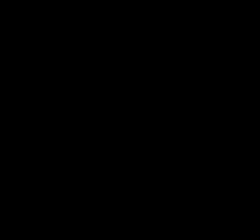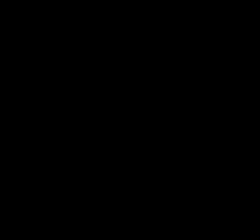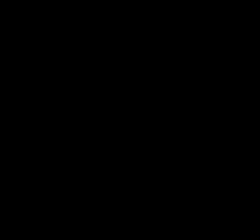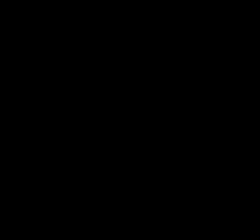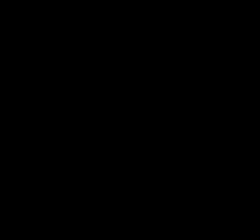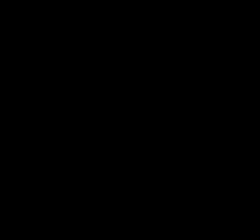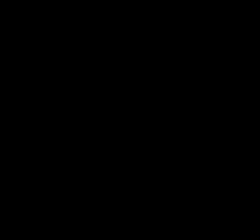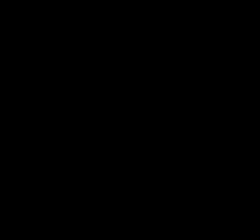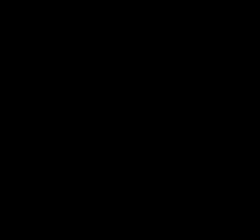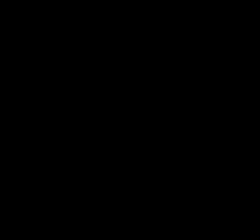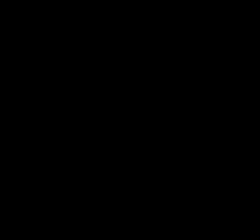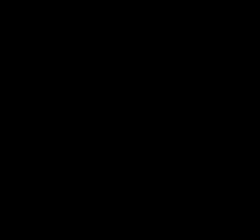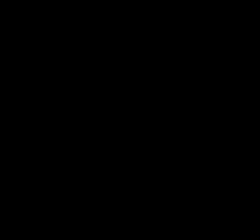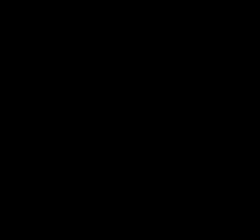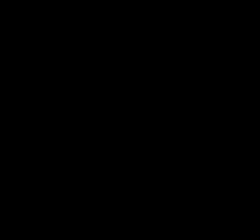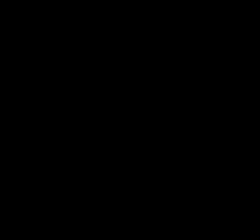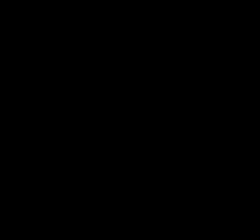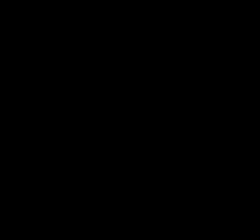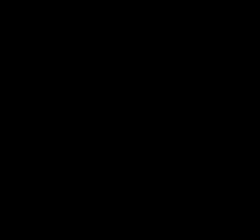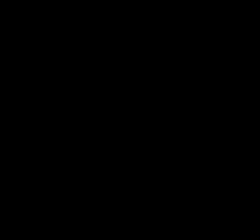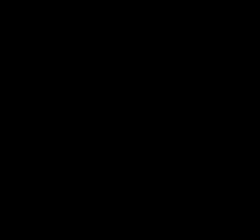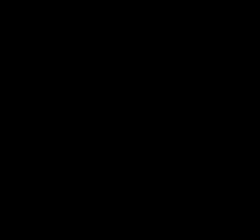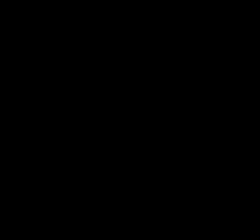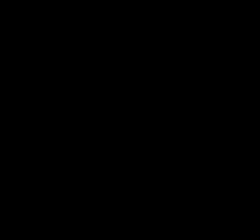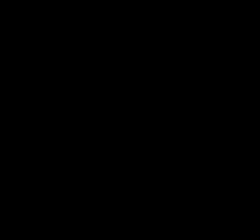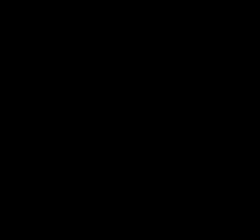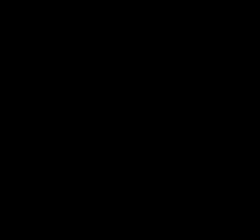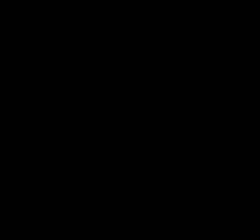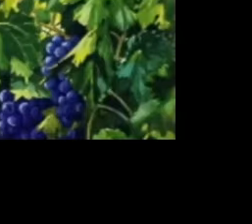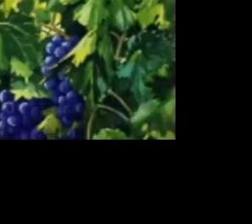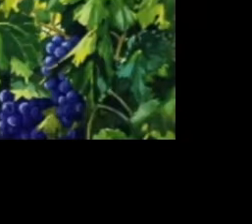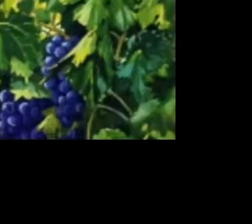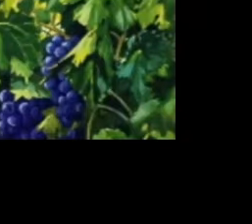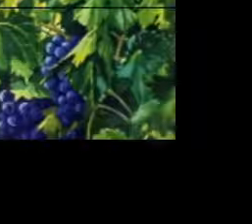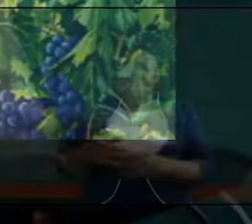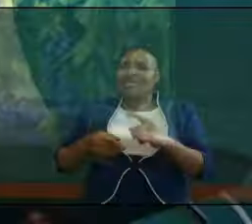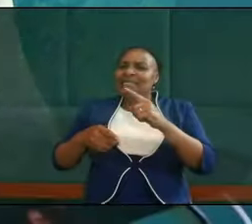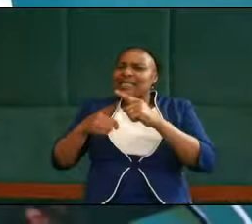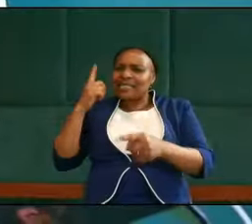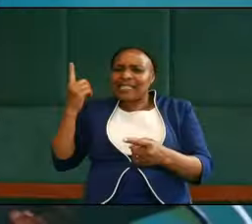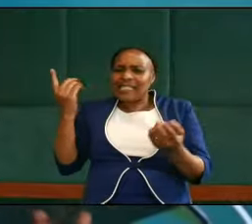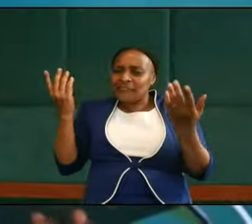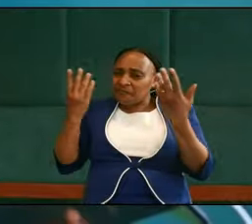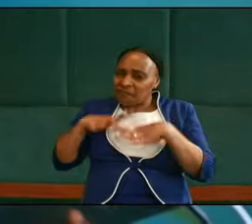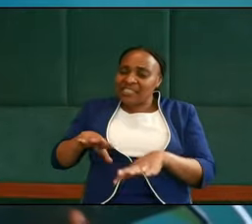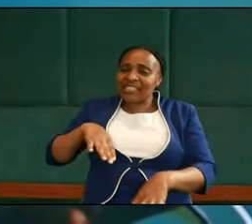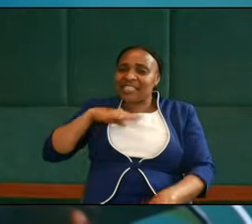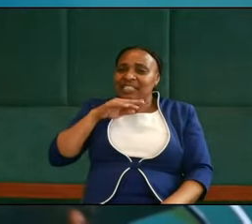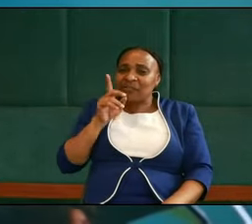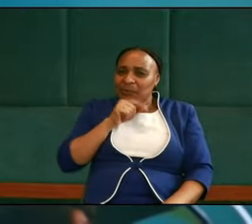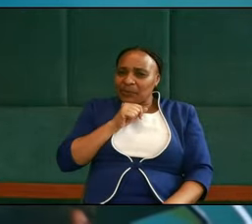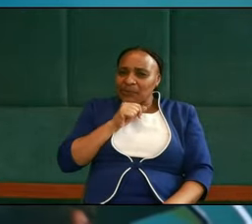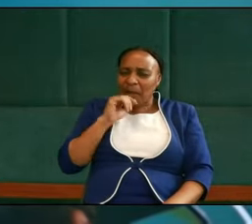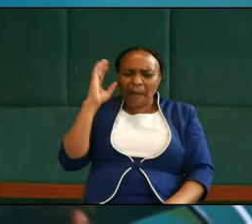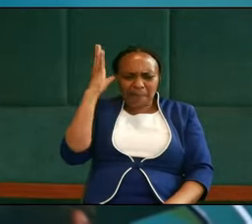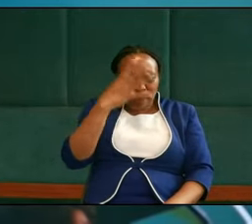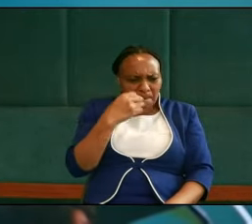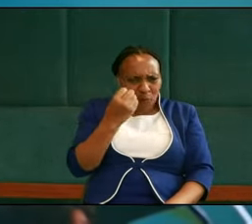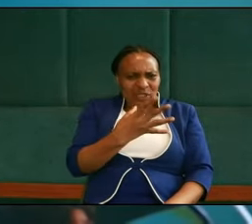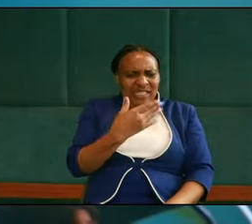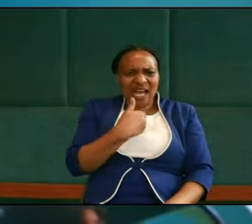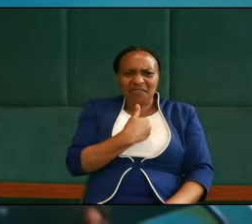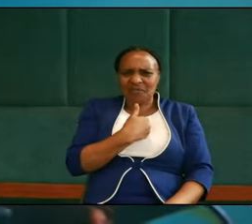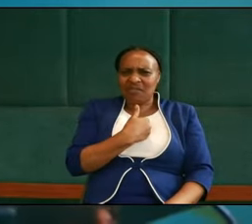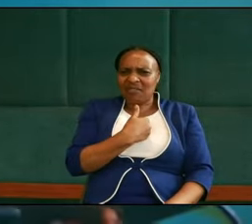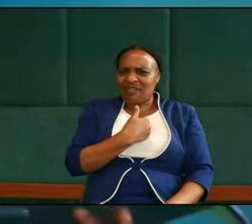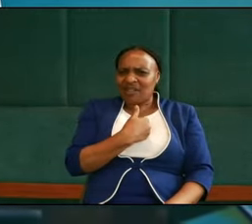saying, Naboth has been stoned and is dead. They killed him. It reminds me